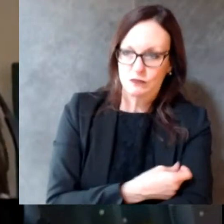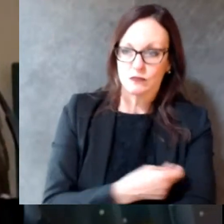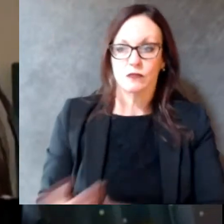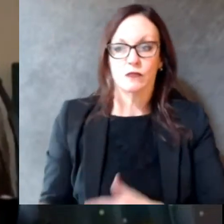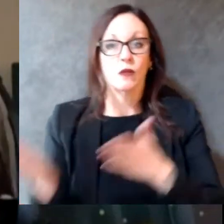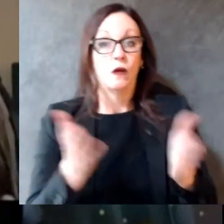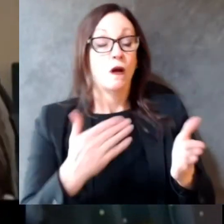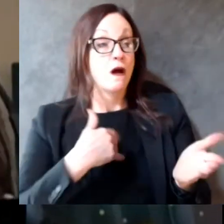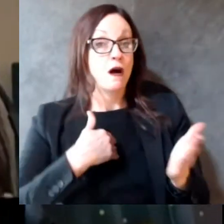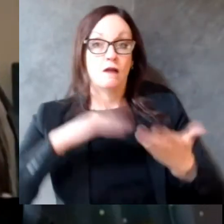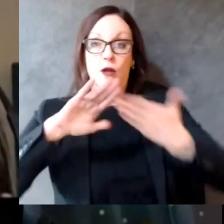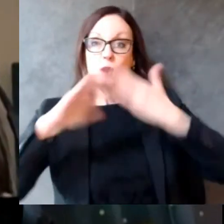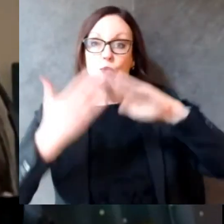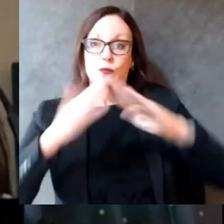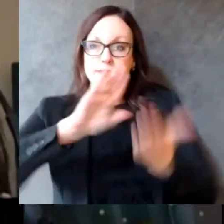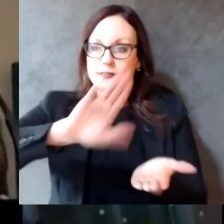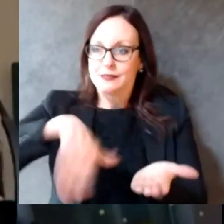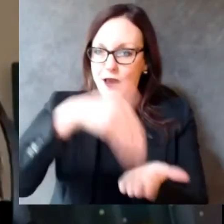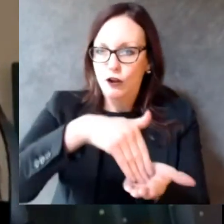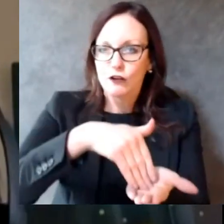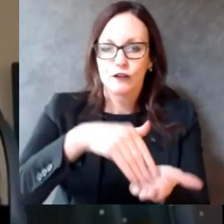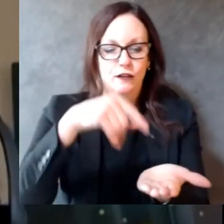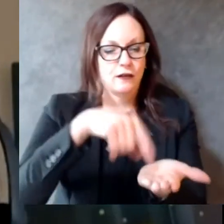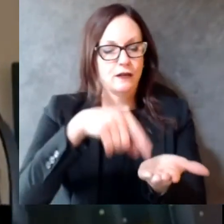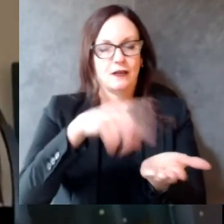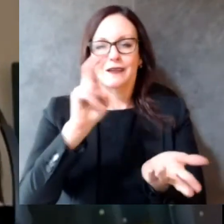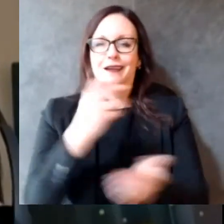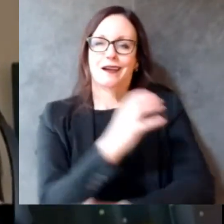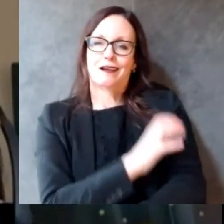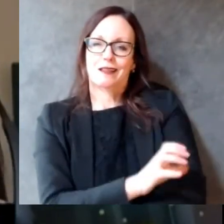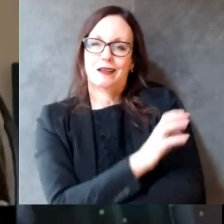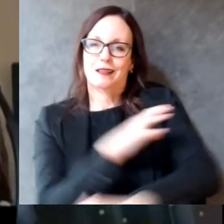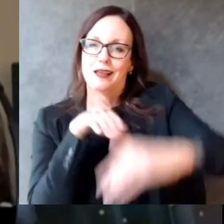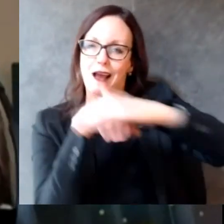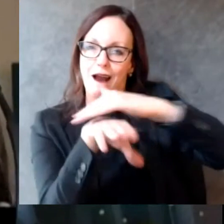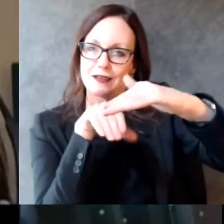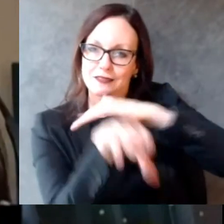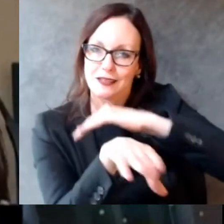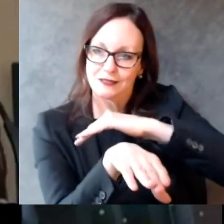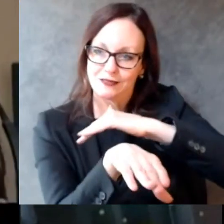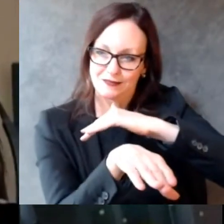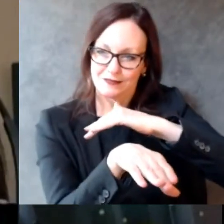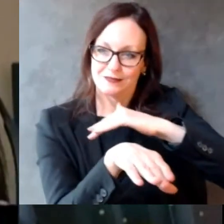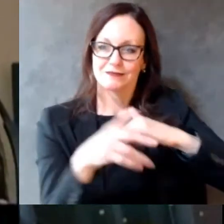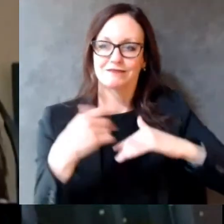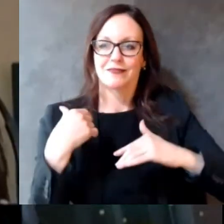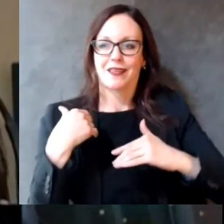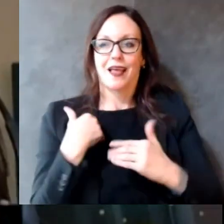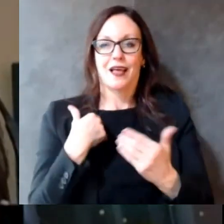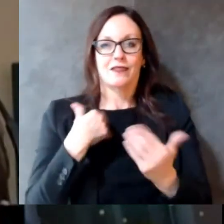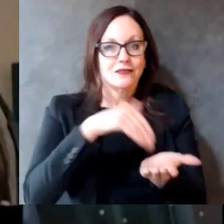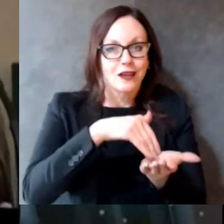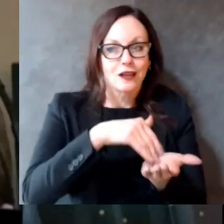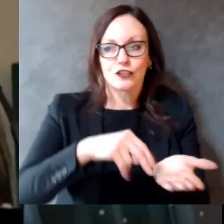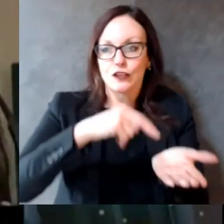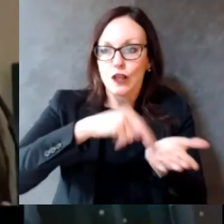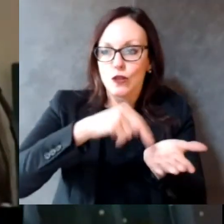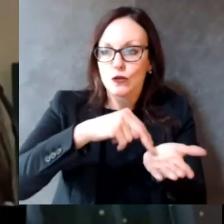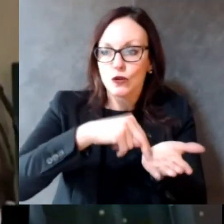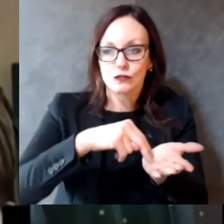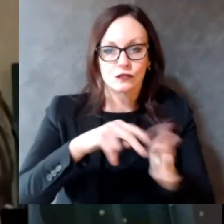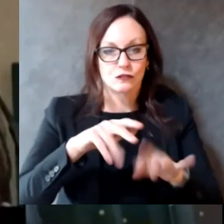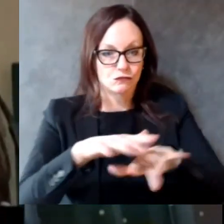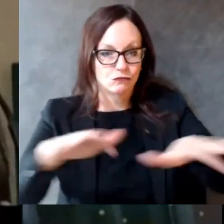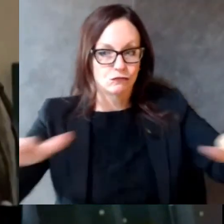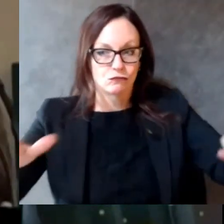Pfizer vaccine, are all ready to provide vaccine to children 12 to 15. They've already